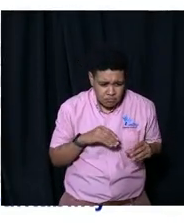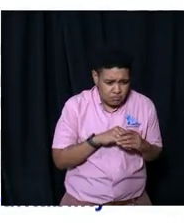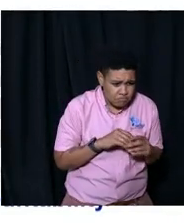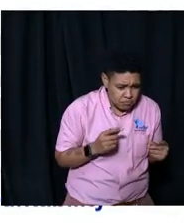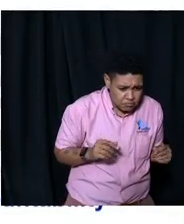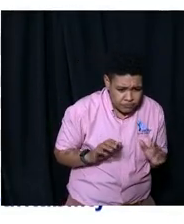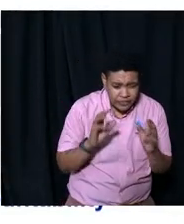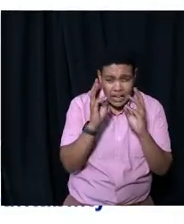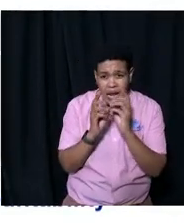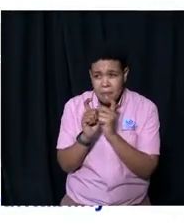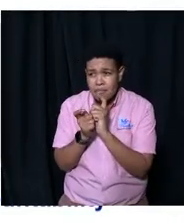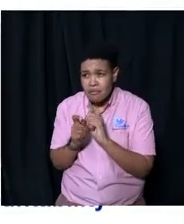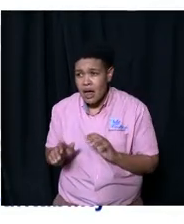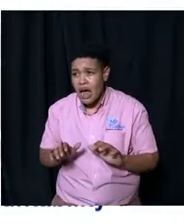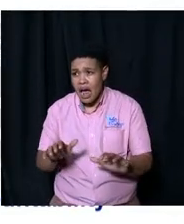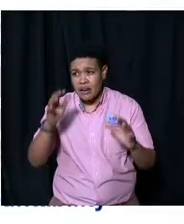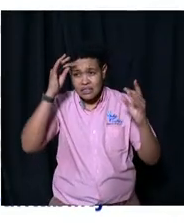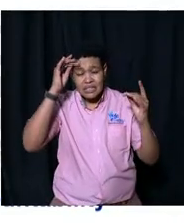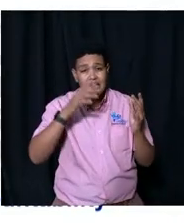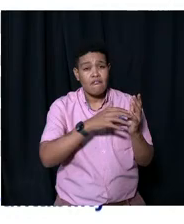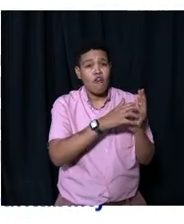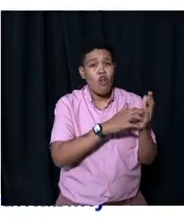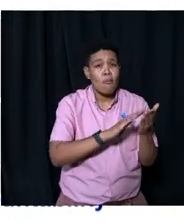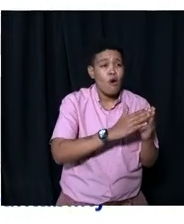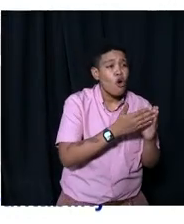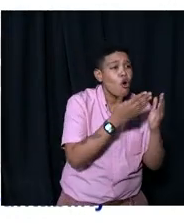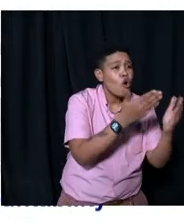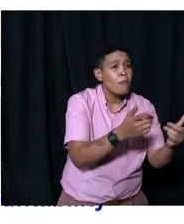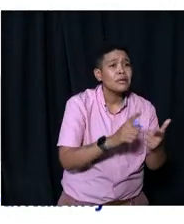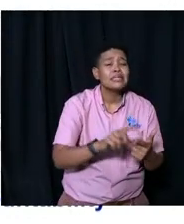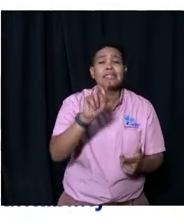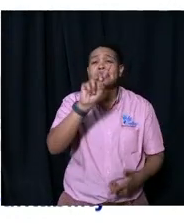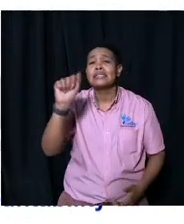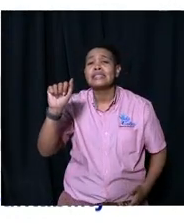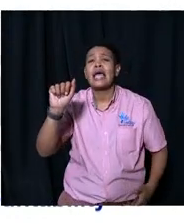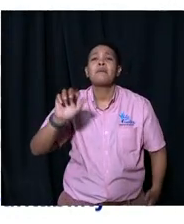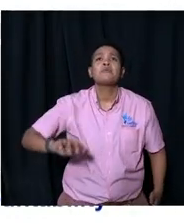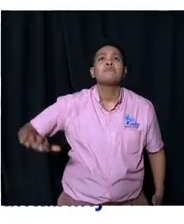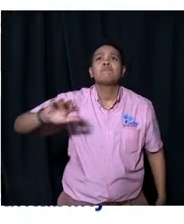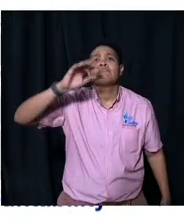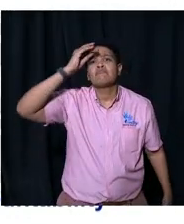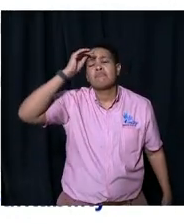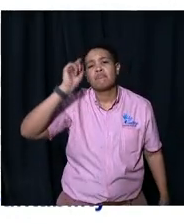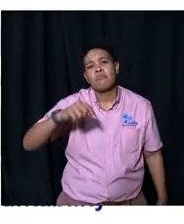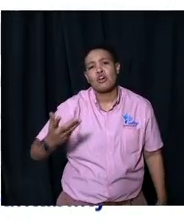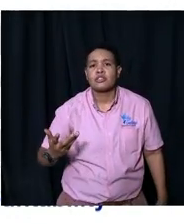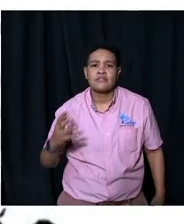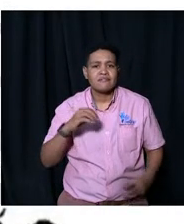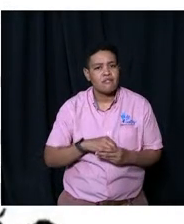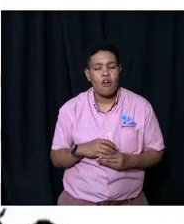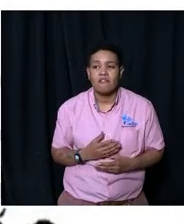action takes into consideration vulnerable communities, the disabled, and so on.